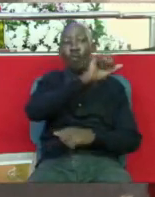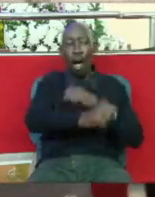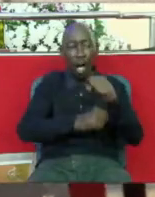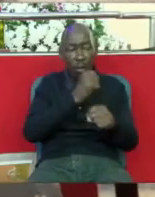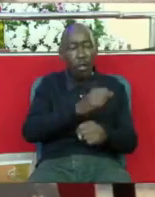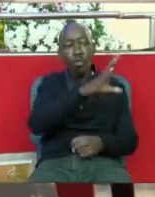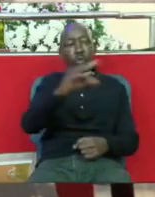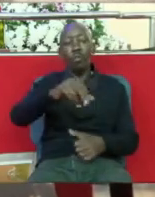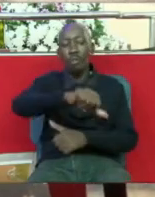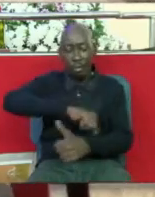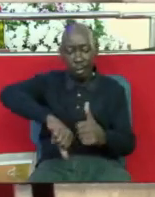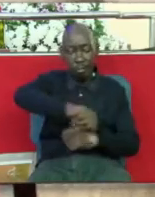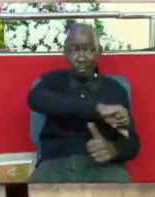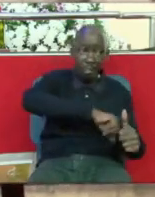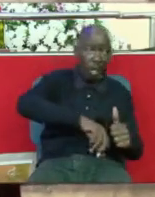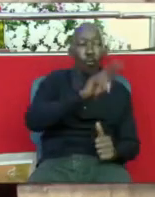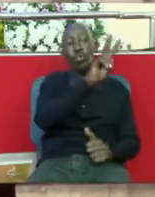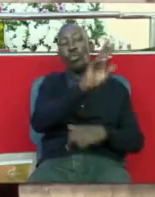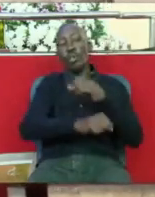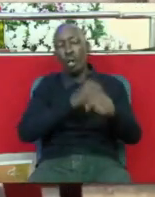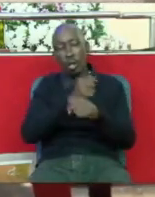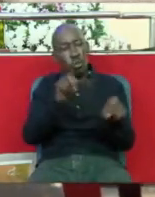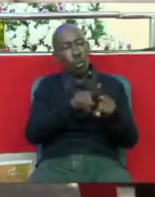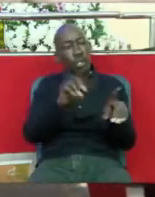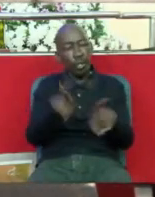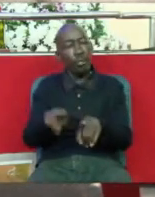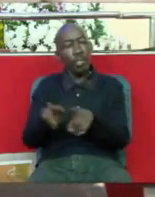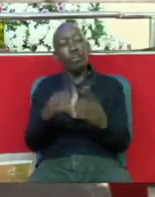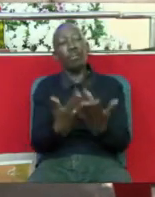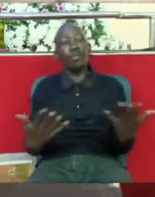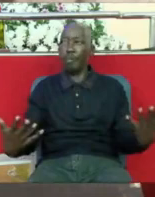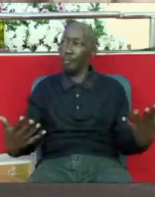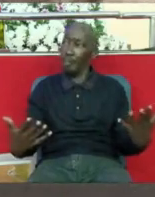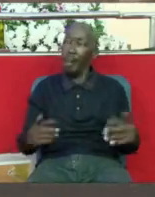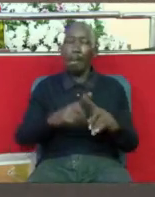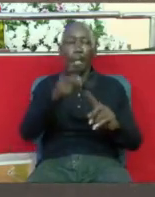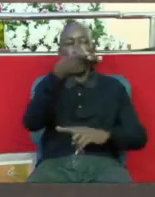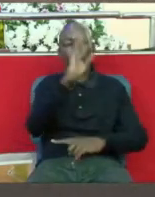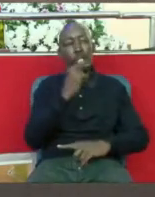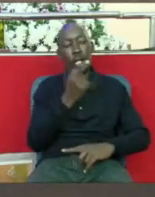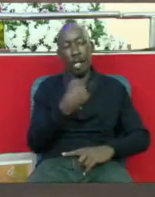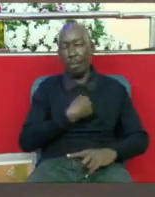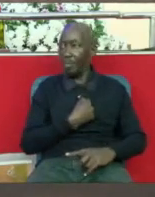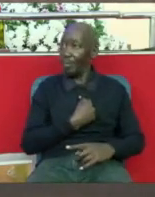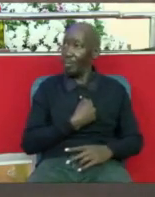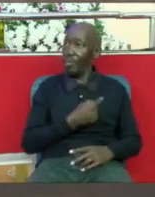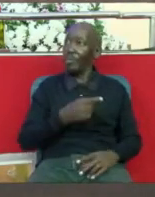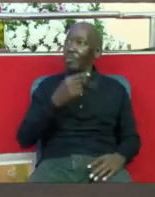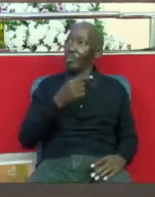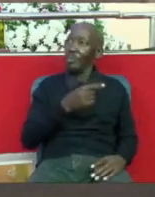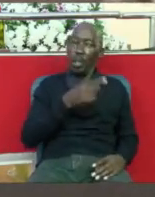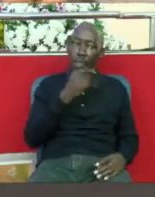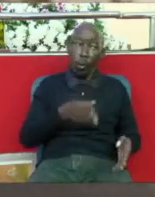going wrong. For 2 years you have been doing the same thing. But God is telling you,